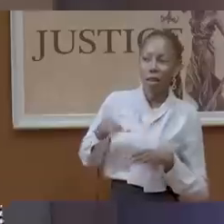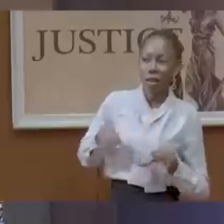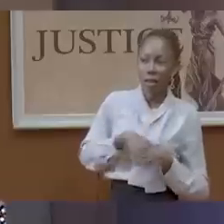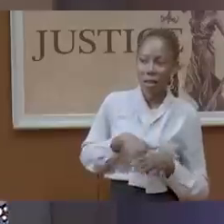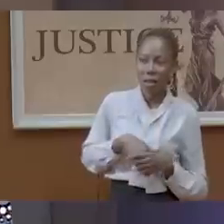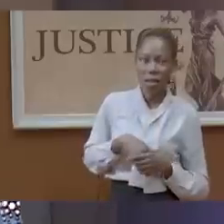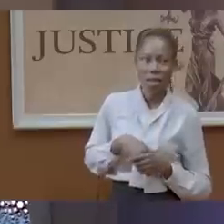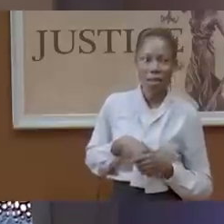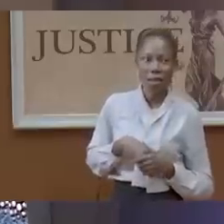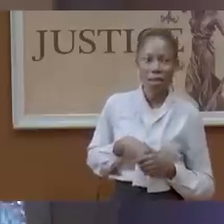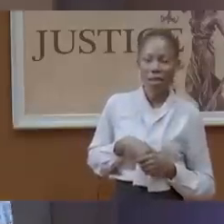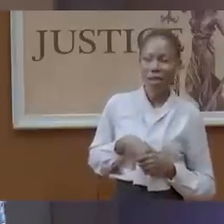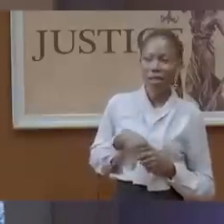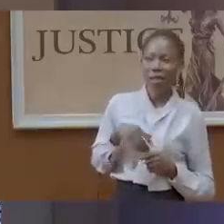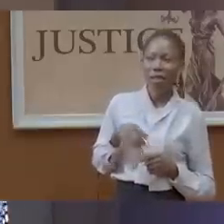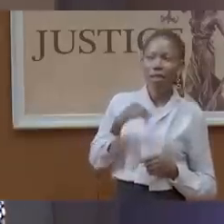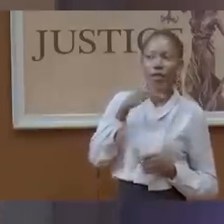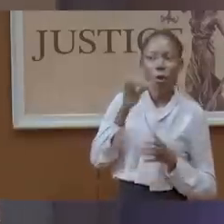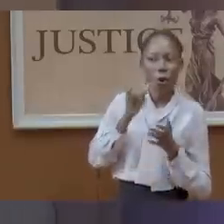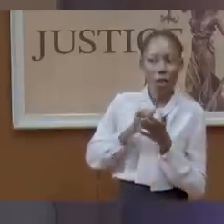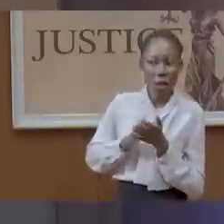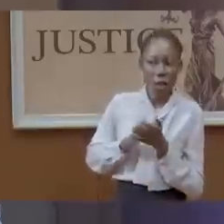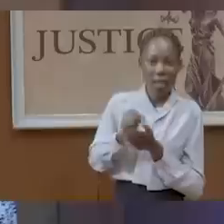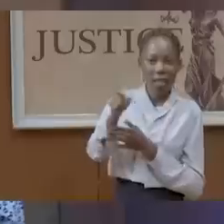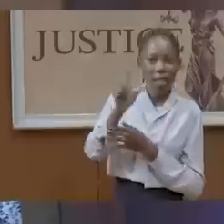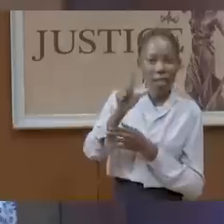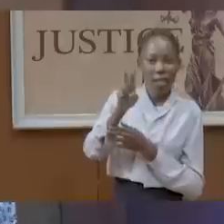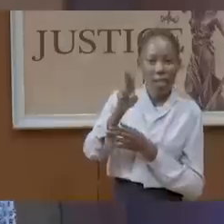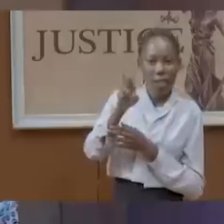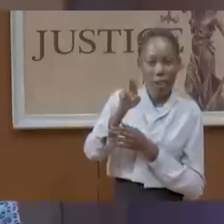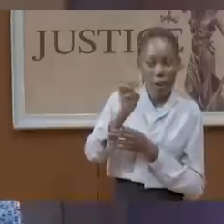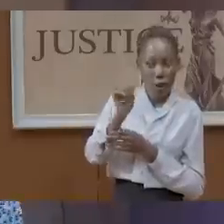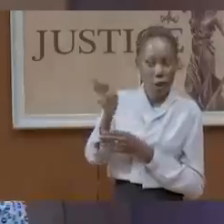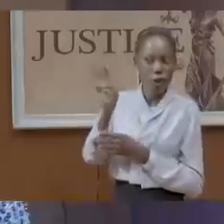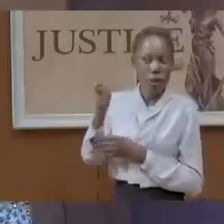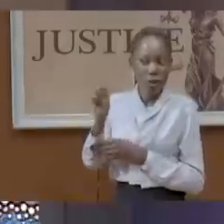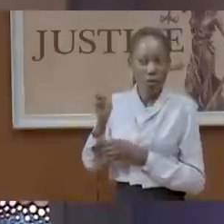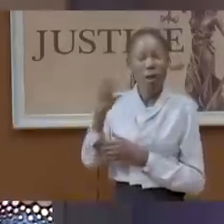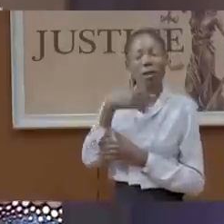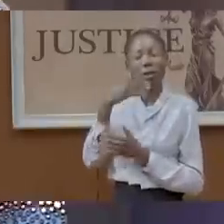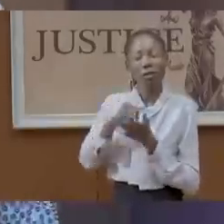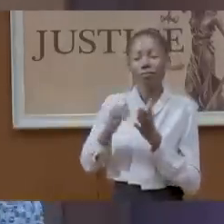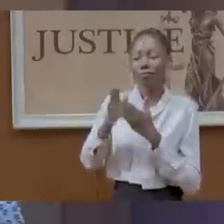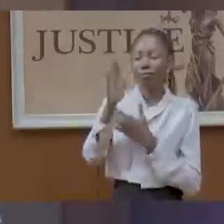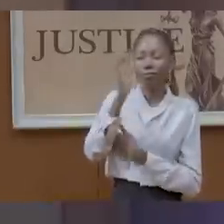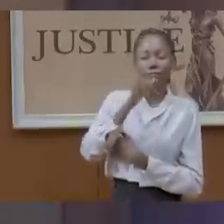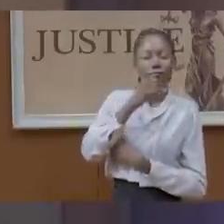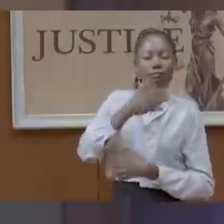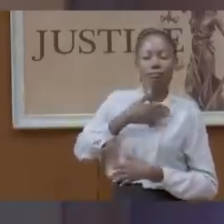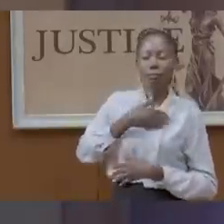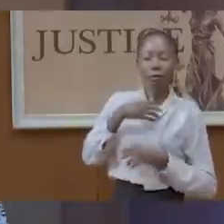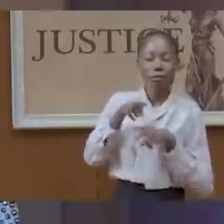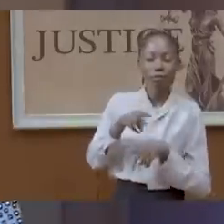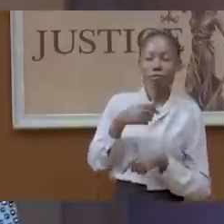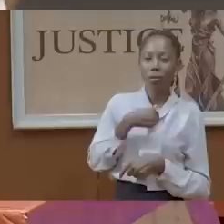from where she started, because it's not as if I said she lured me. But this is what she told me herself, and God is my witness. And I'll tell my children, all the